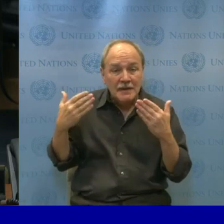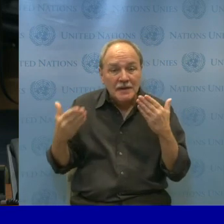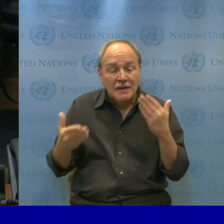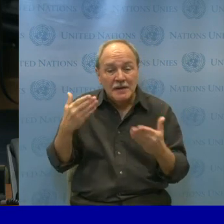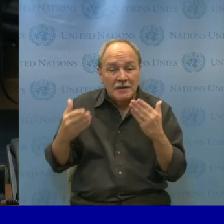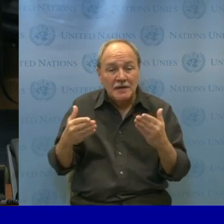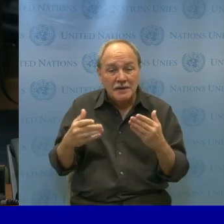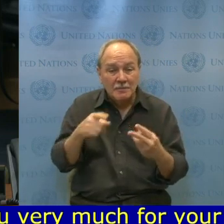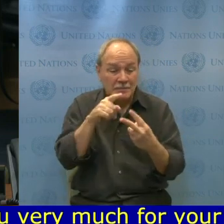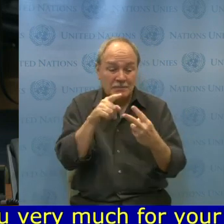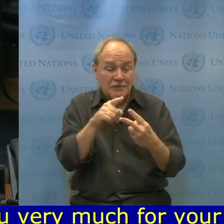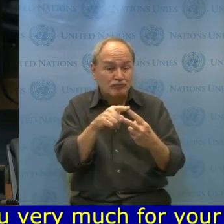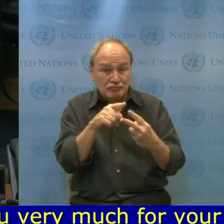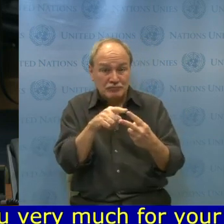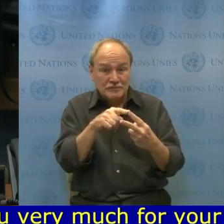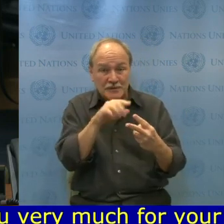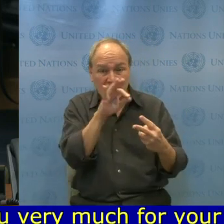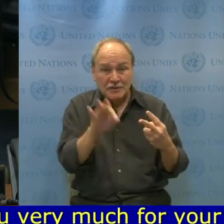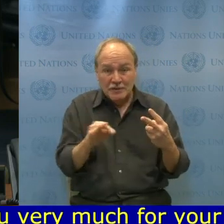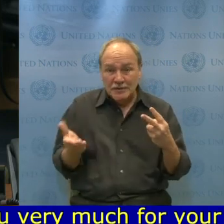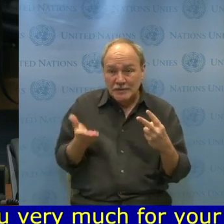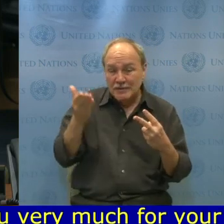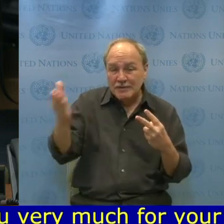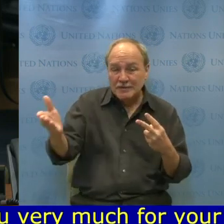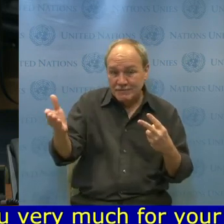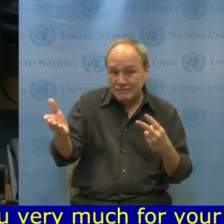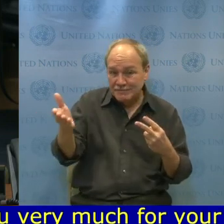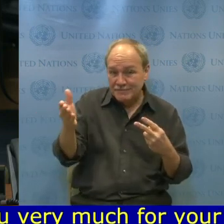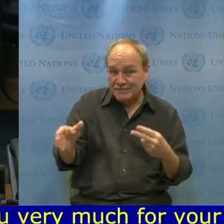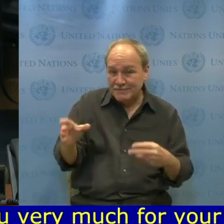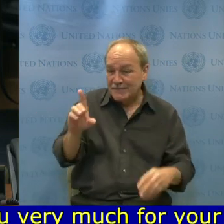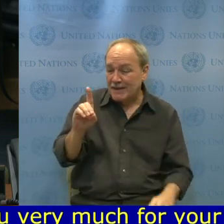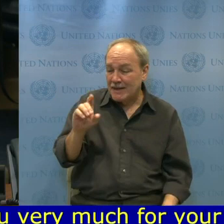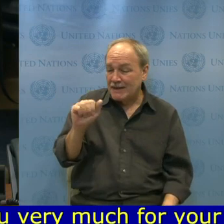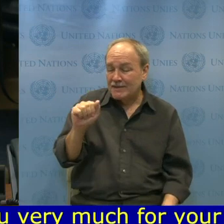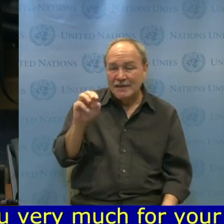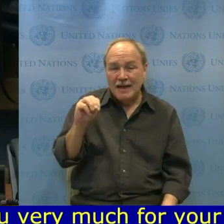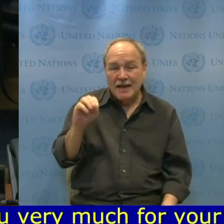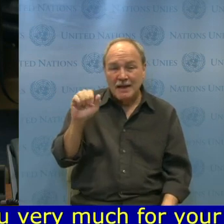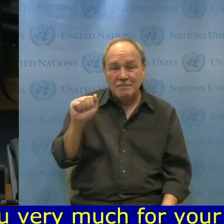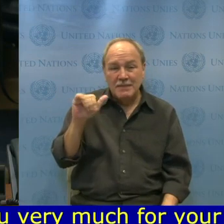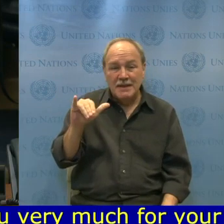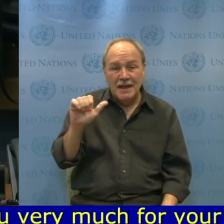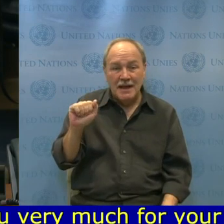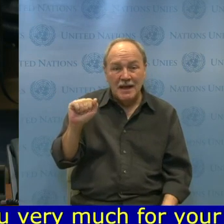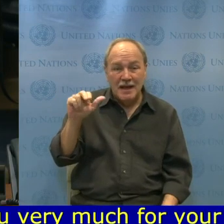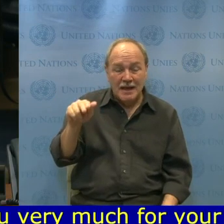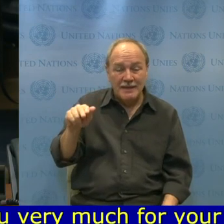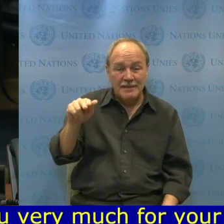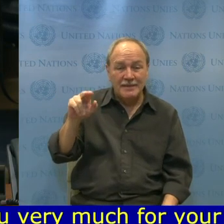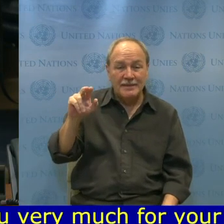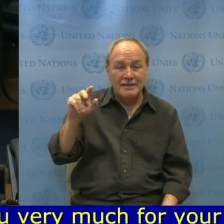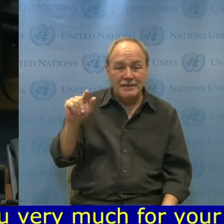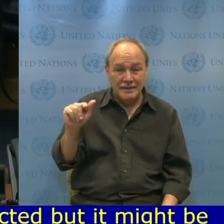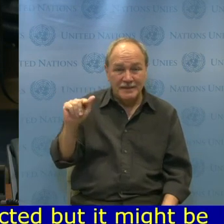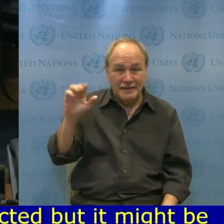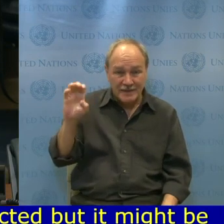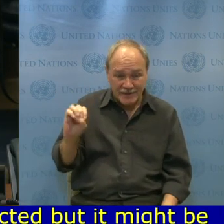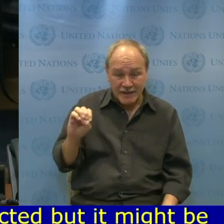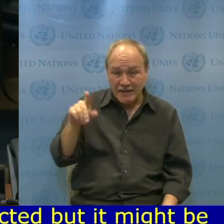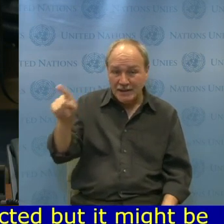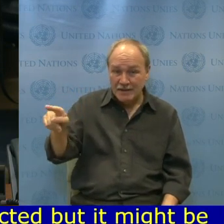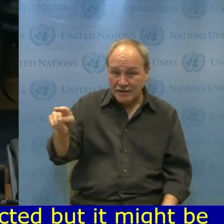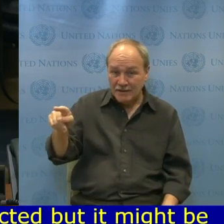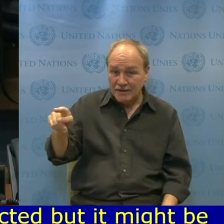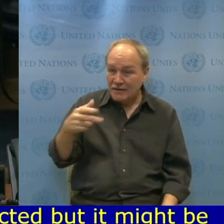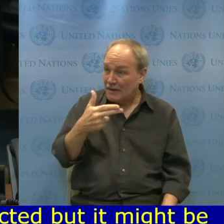question to Ms. Damianti, who spoke about psychosocial disabilities in Indonesia. Would you